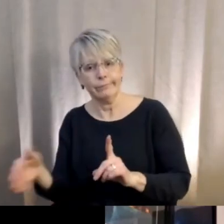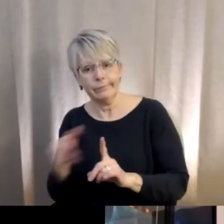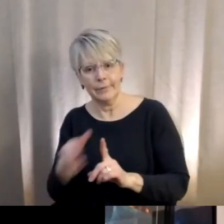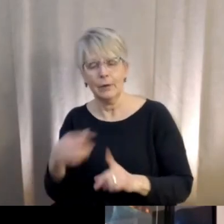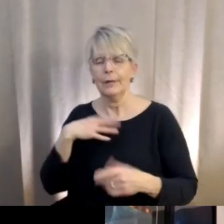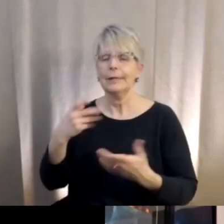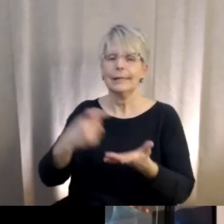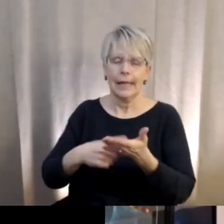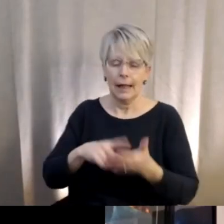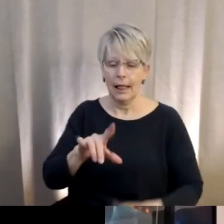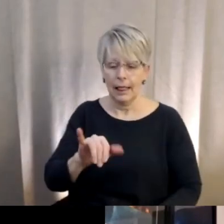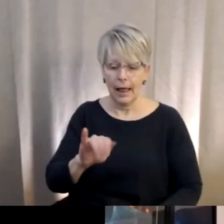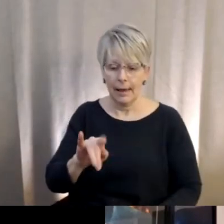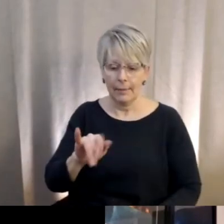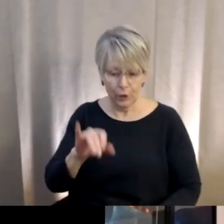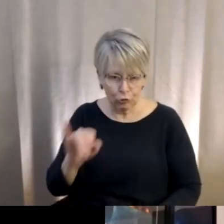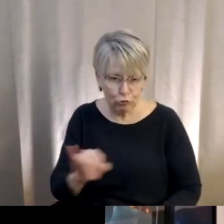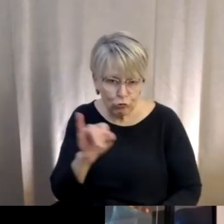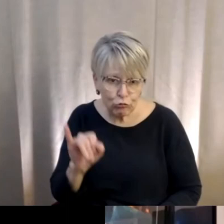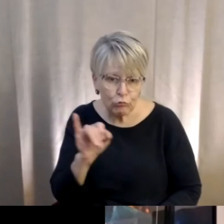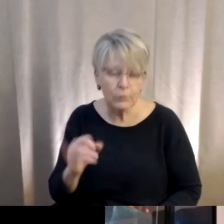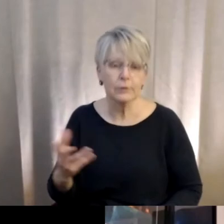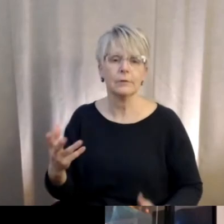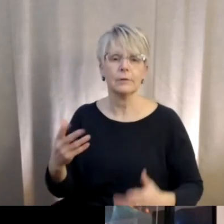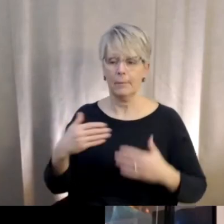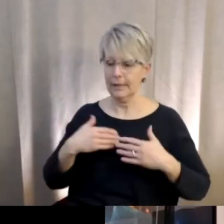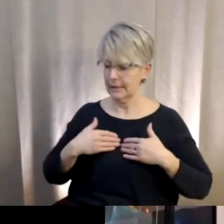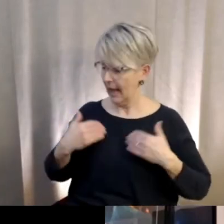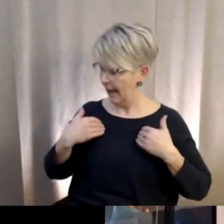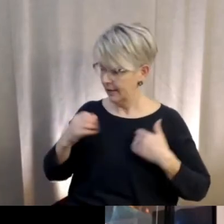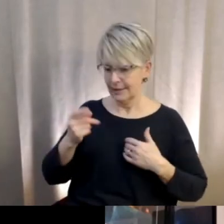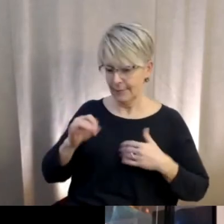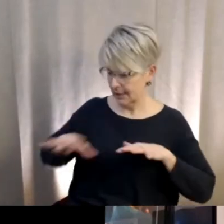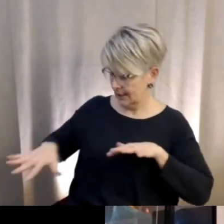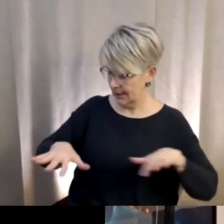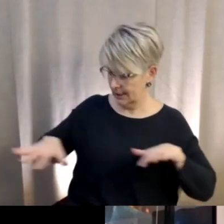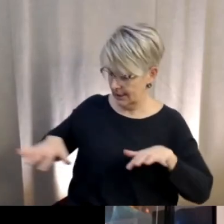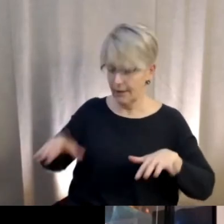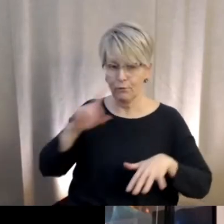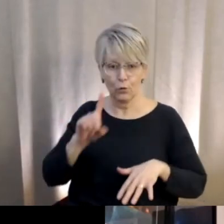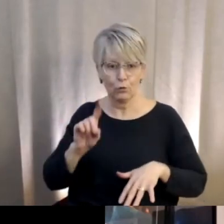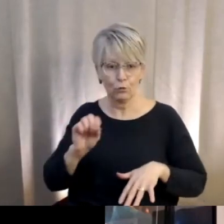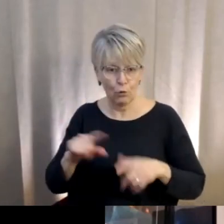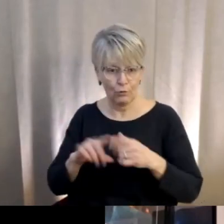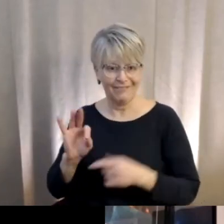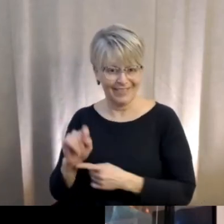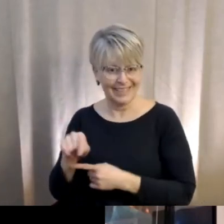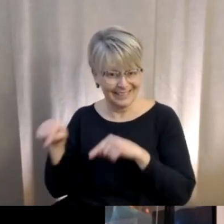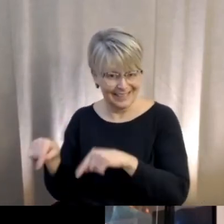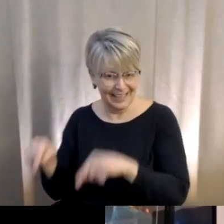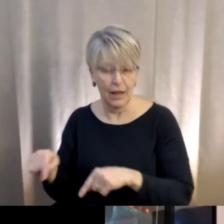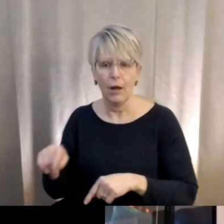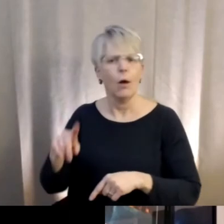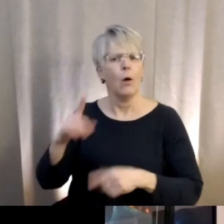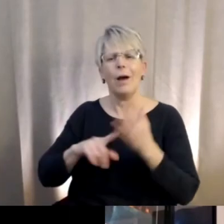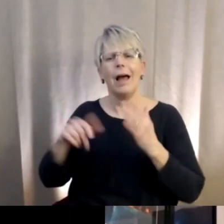liability insurance, the physical space. But what are some of the things that you have to support teams with that